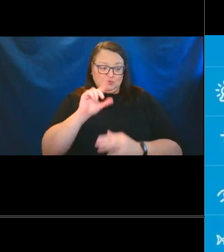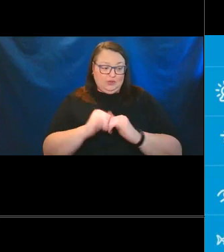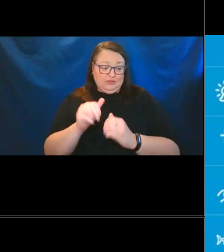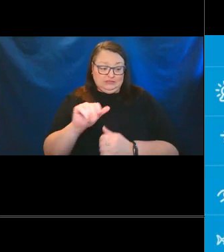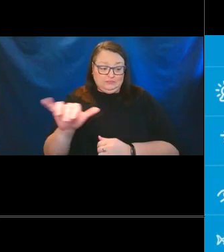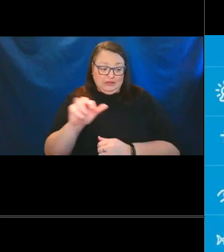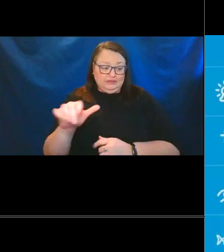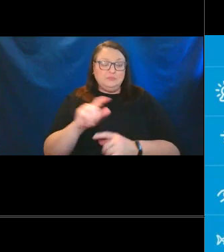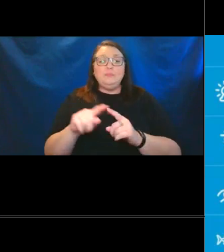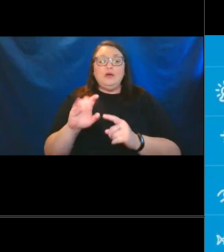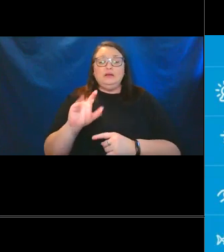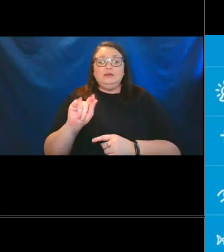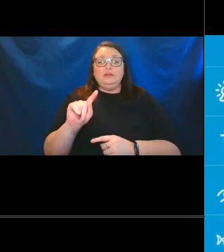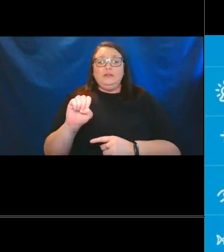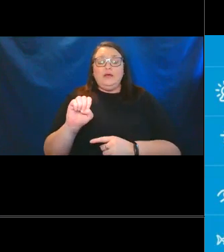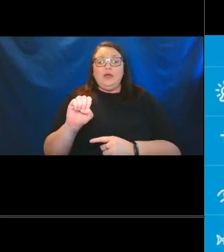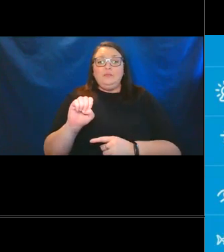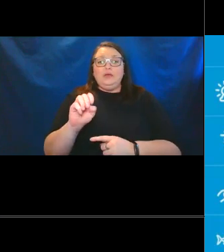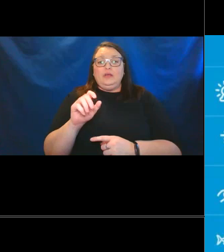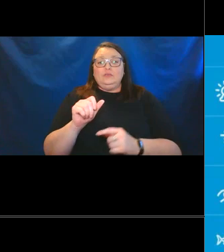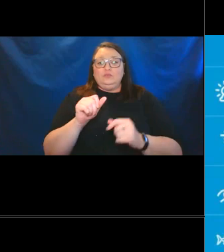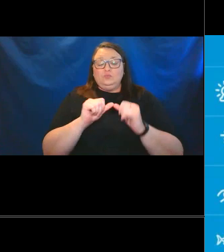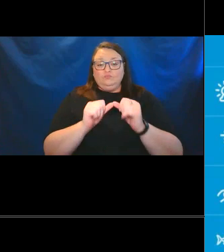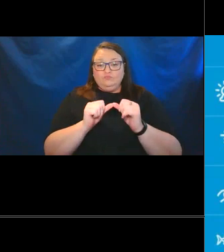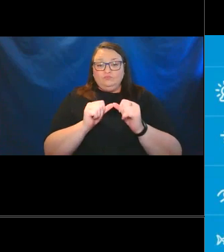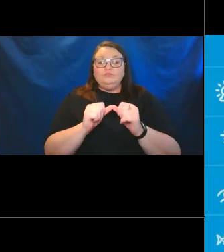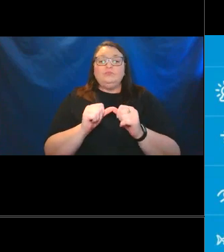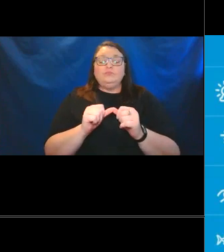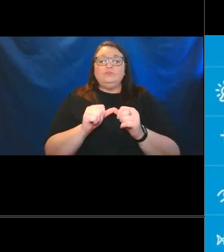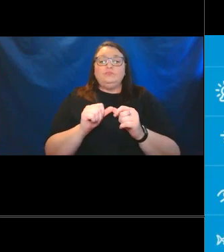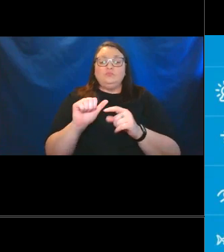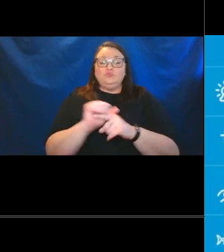implement nature-based solutions in the Caribbean.